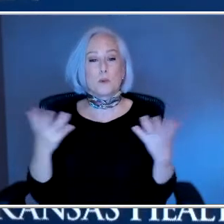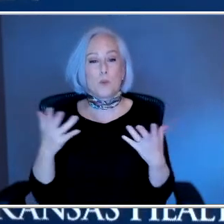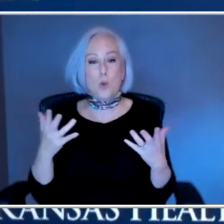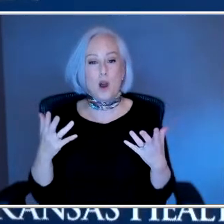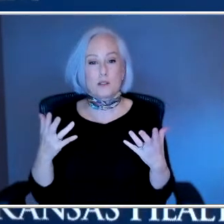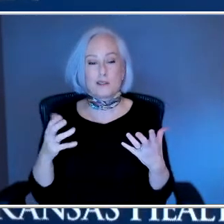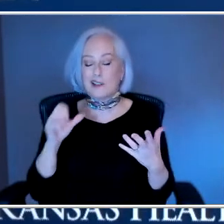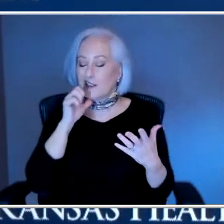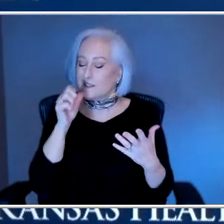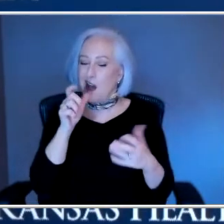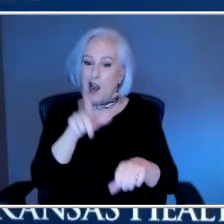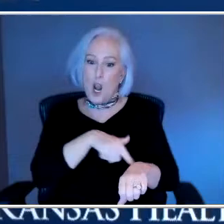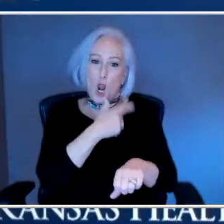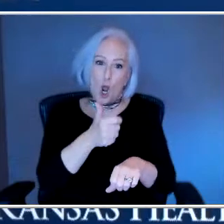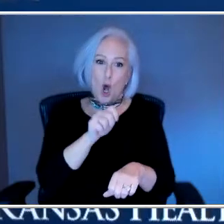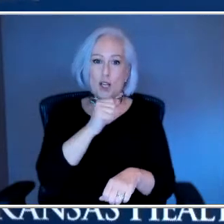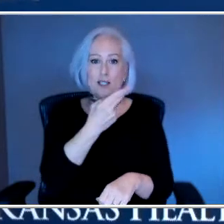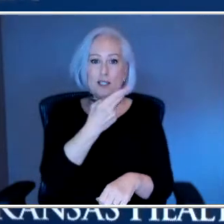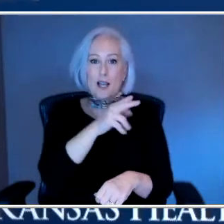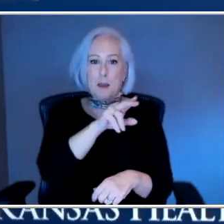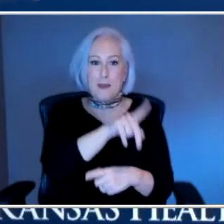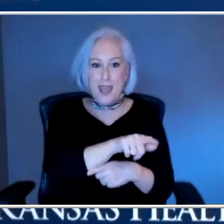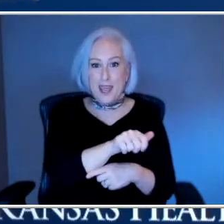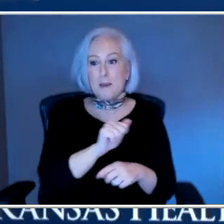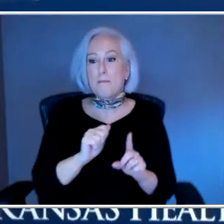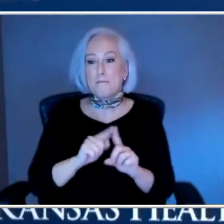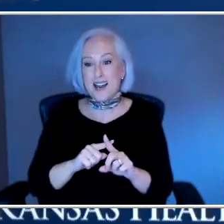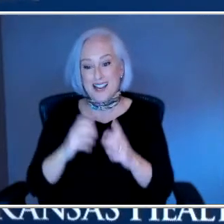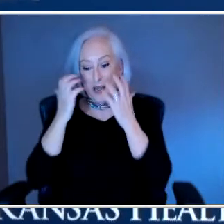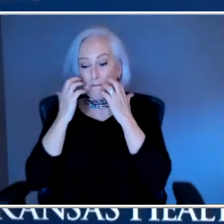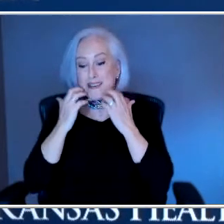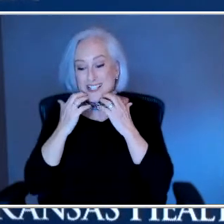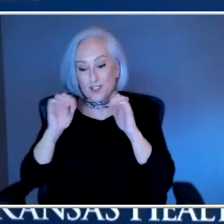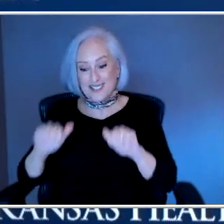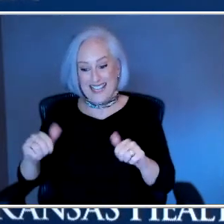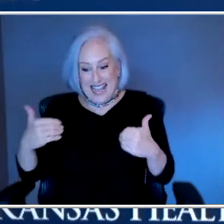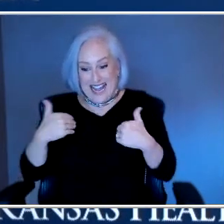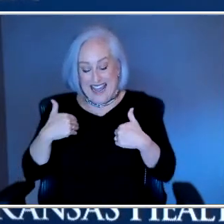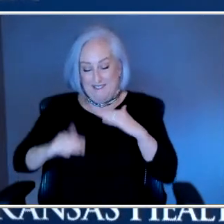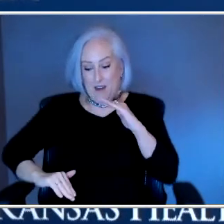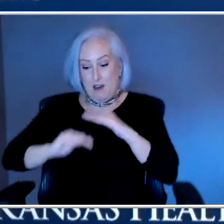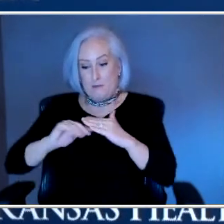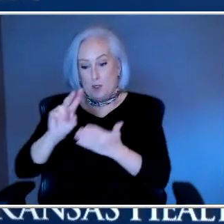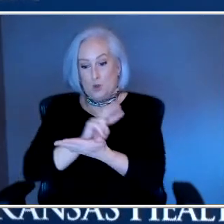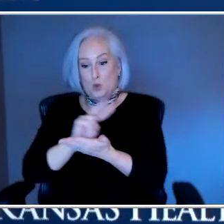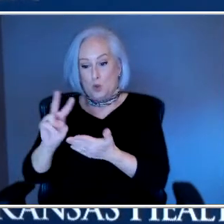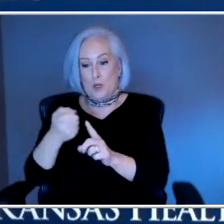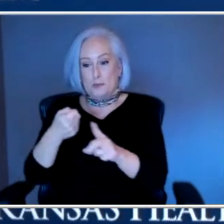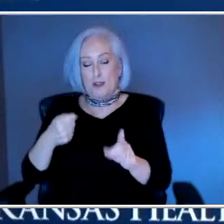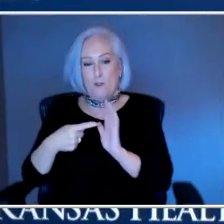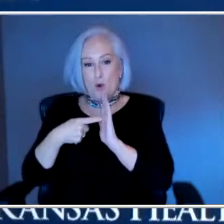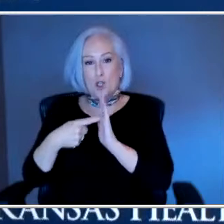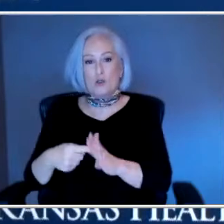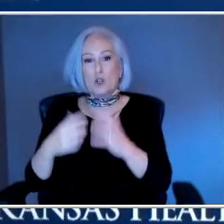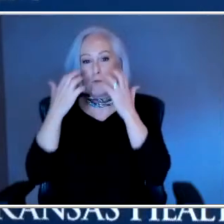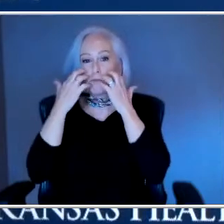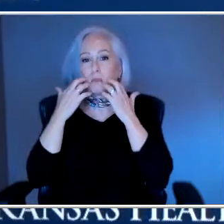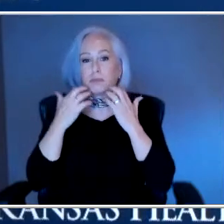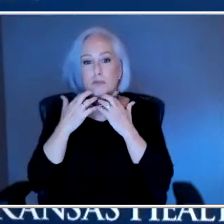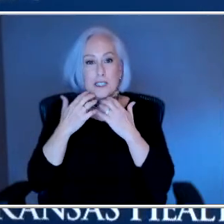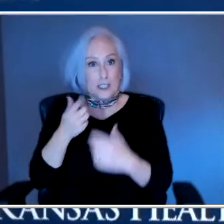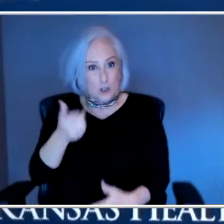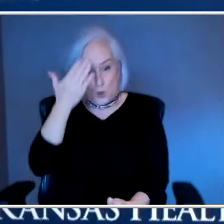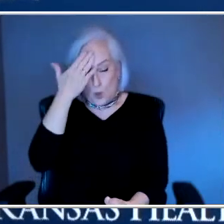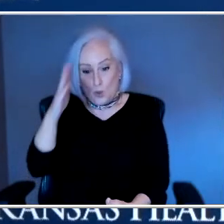is that it can take up to 2 weeks to develop symptoms, so you don't even know right away if your child has been exposed. But the easiest thing to